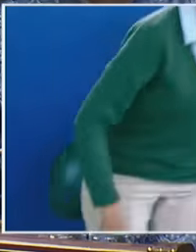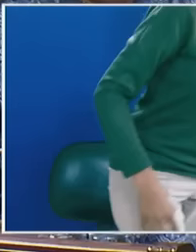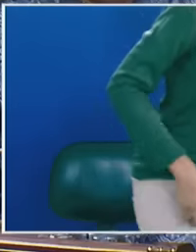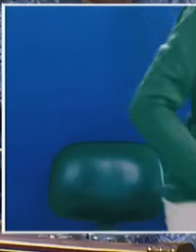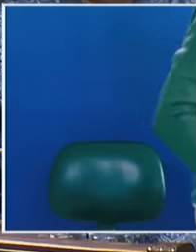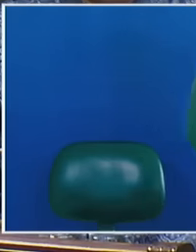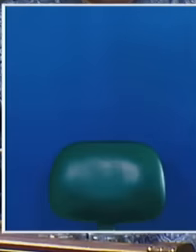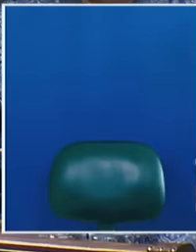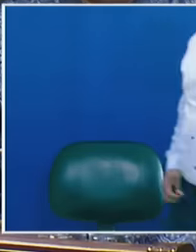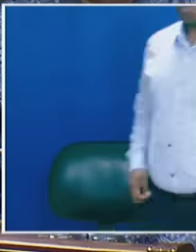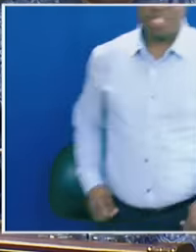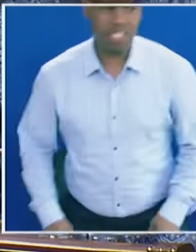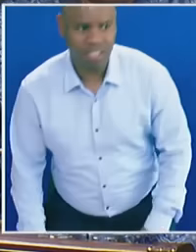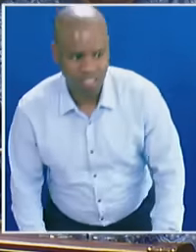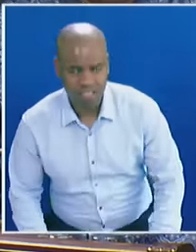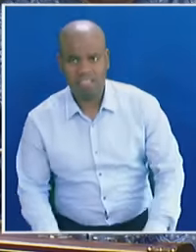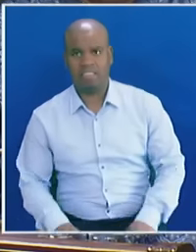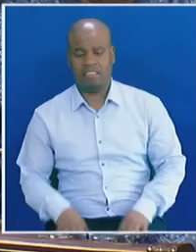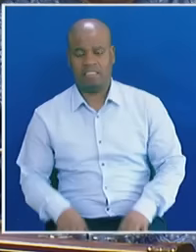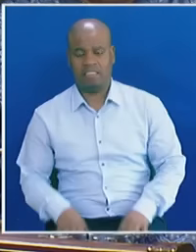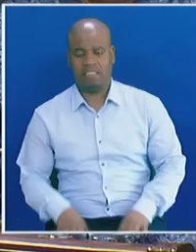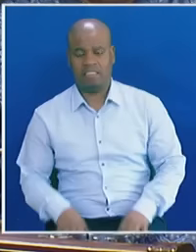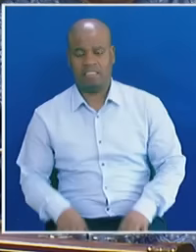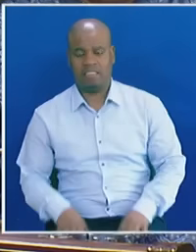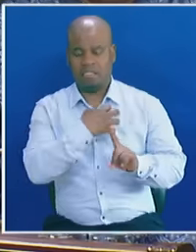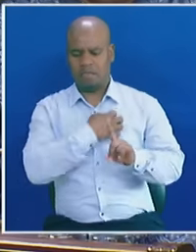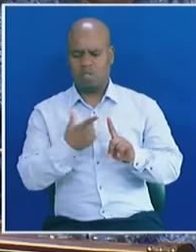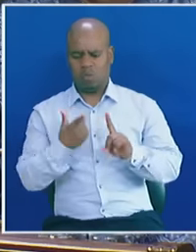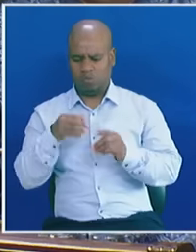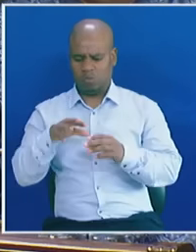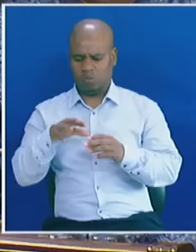investigation and needs to assure our residents that is not the case.